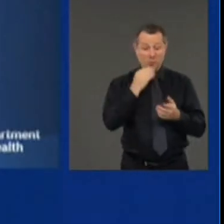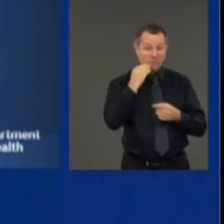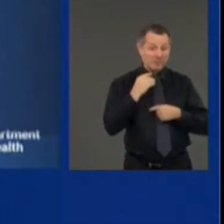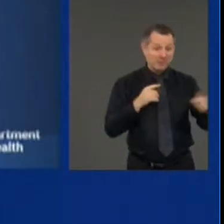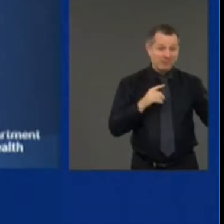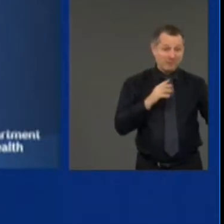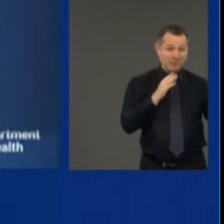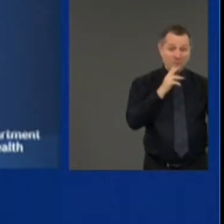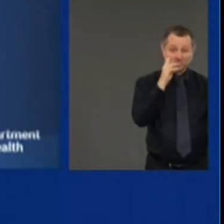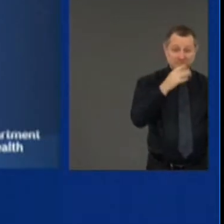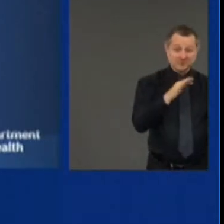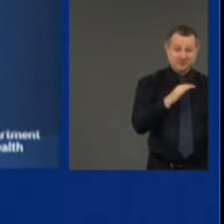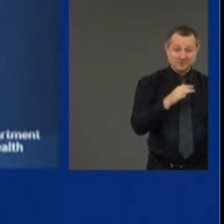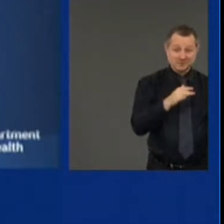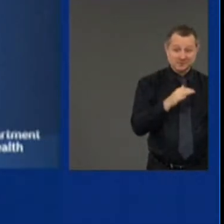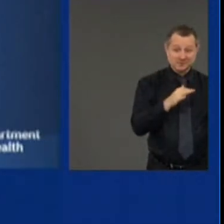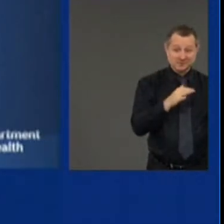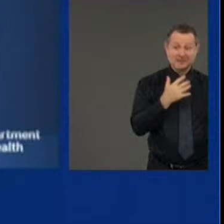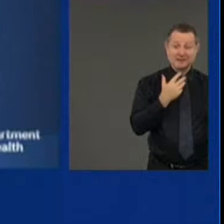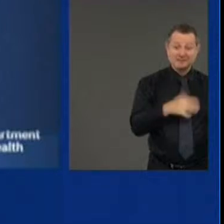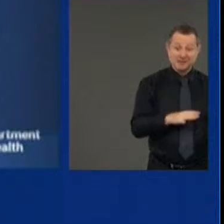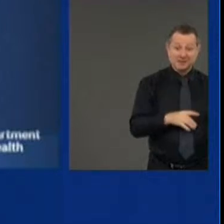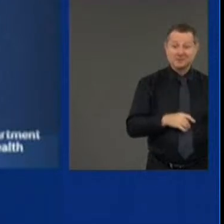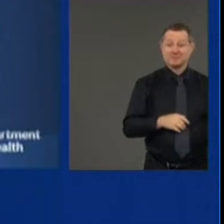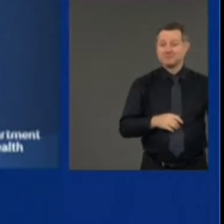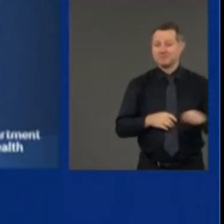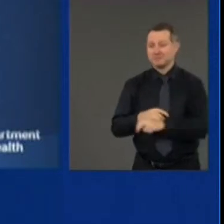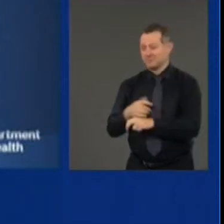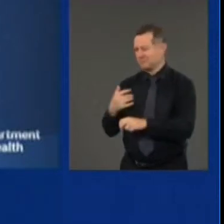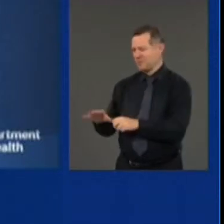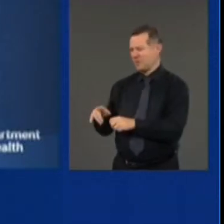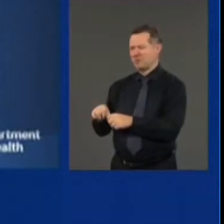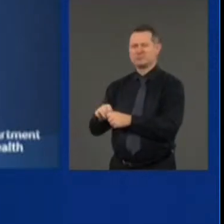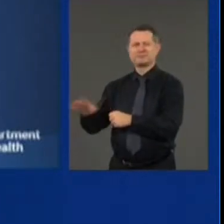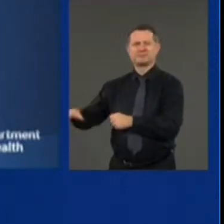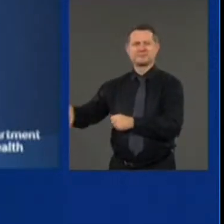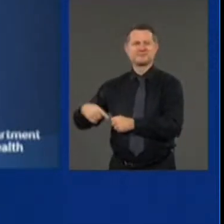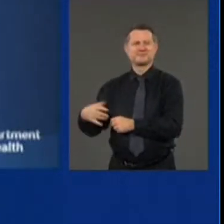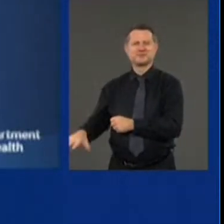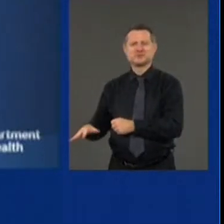where, sadly, the virus had already taken hold.